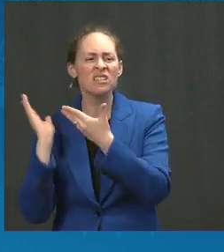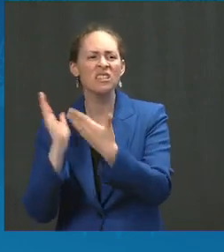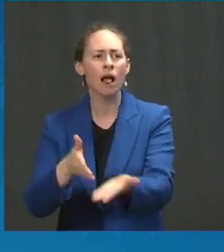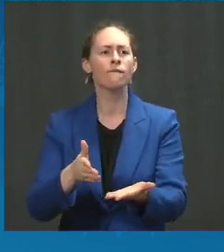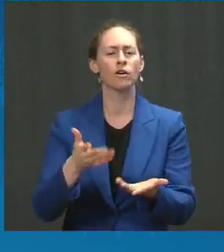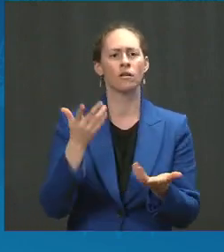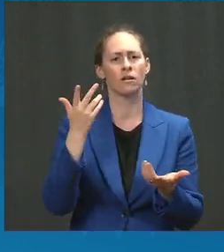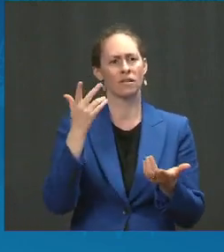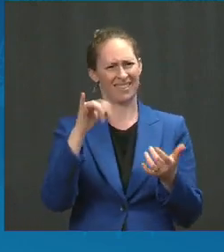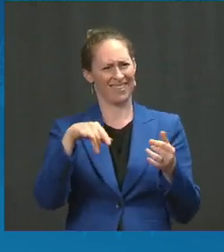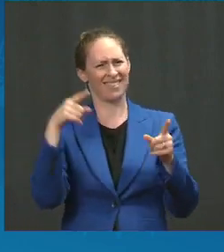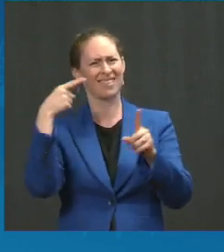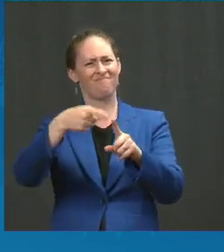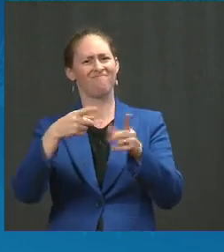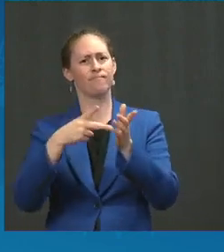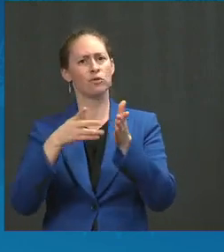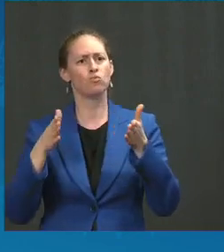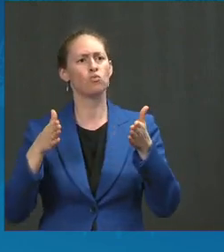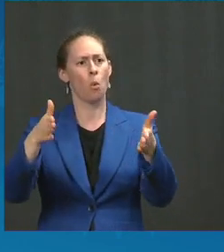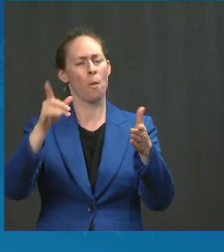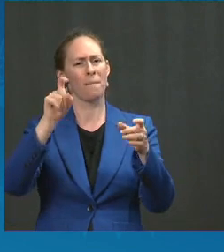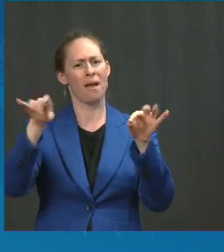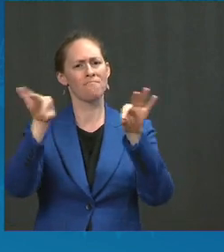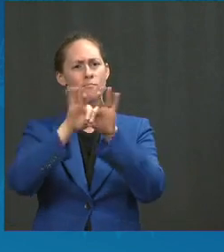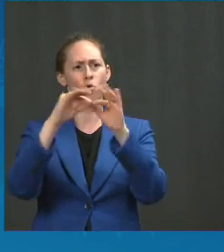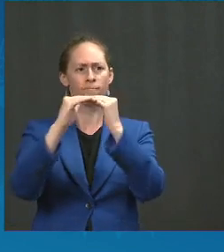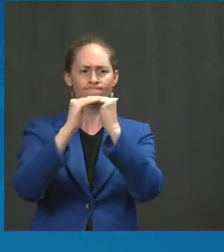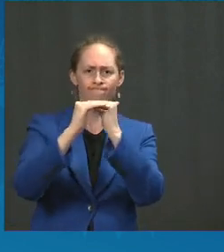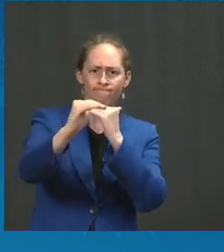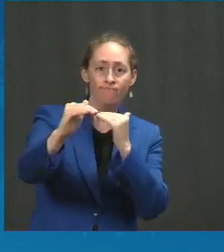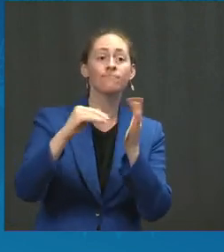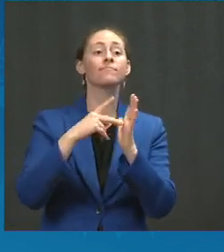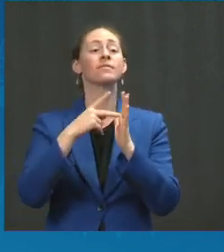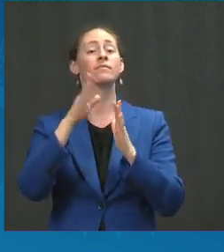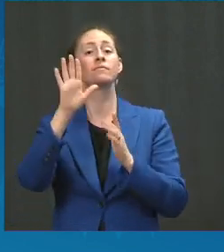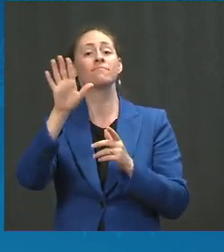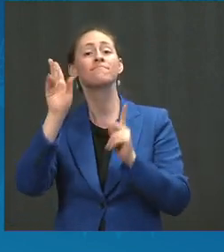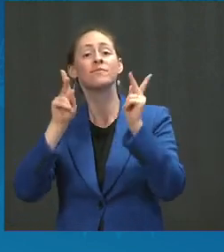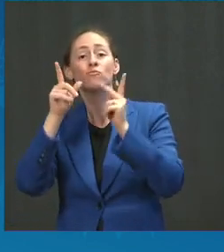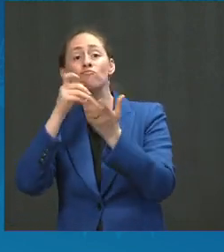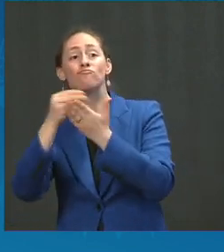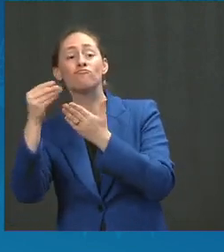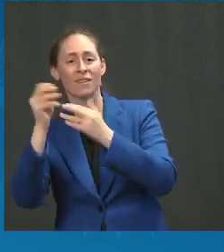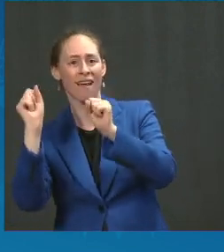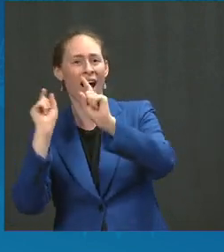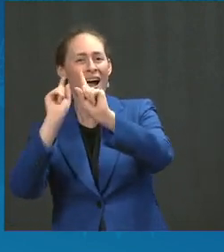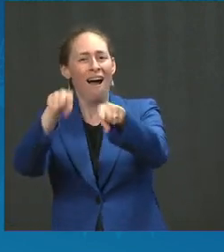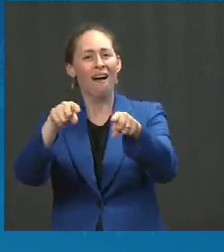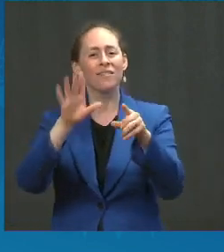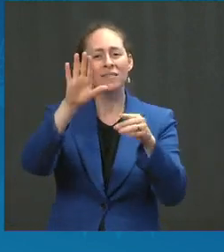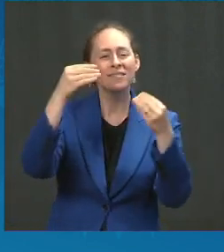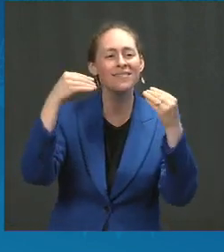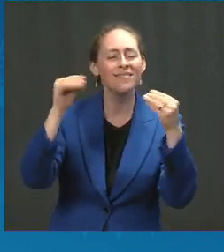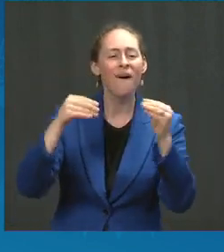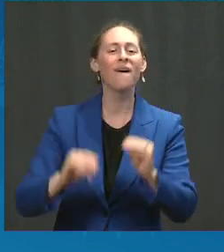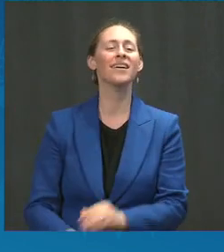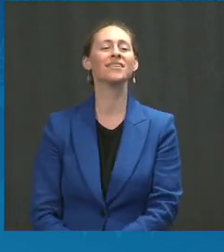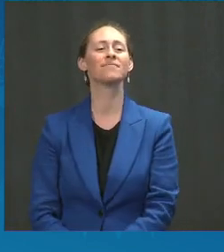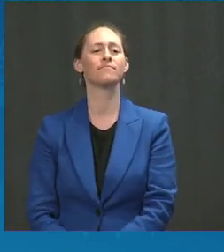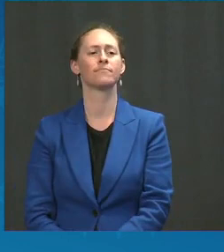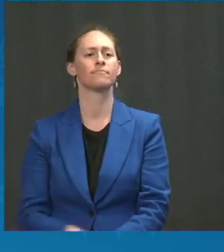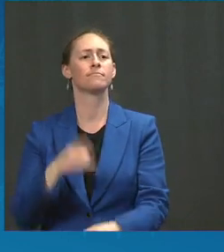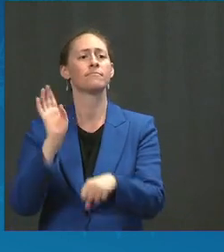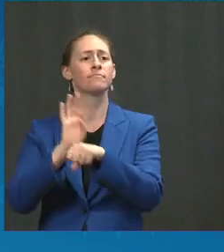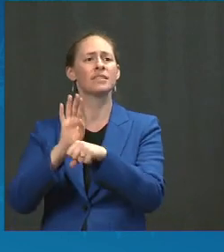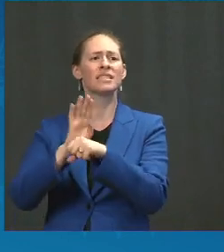in particular our public transit systems, are failing. It is more difficult for small businesses to reach new customers